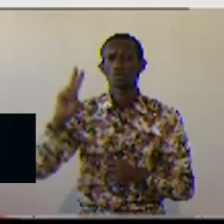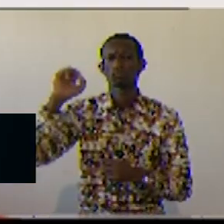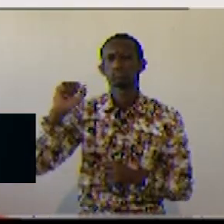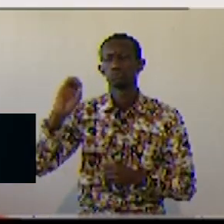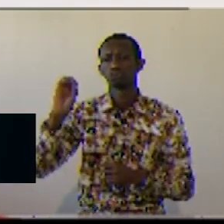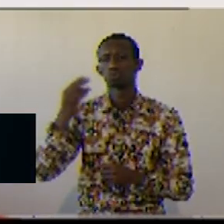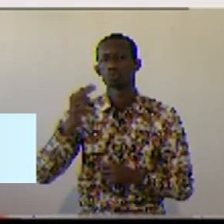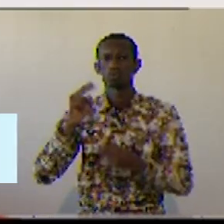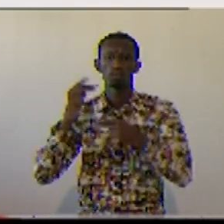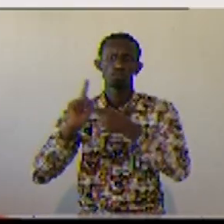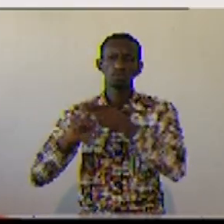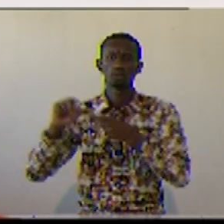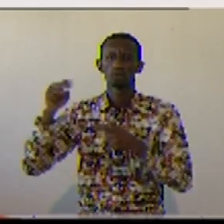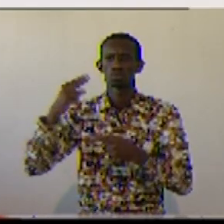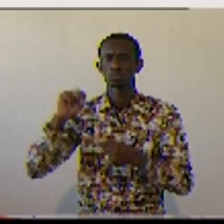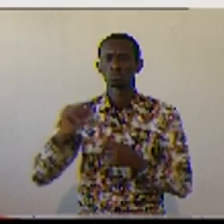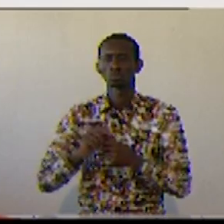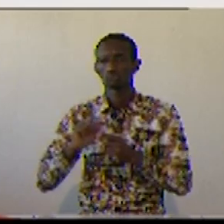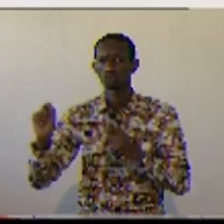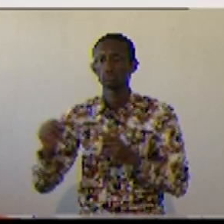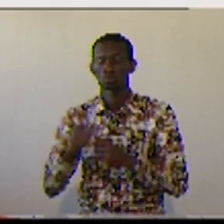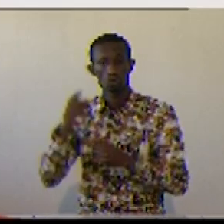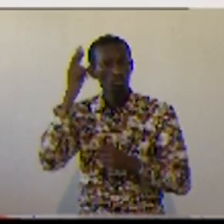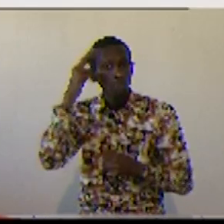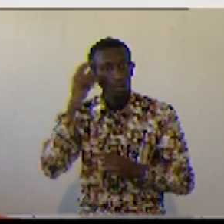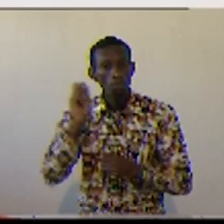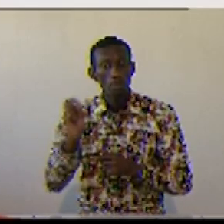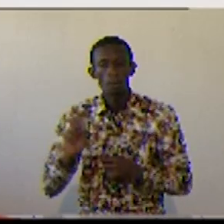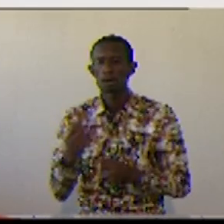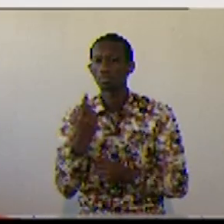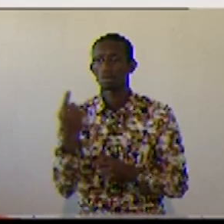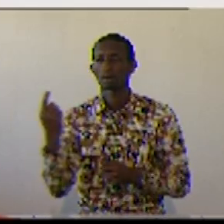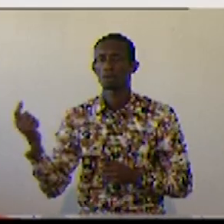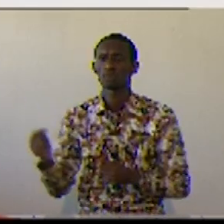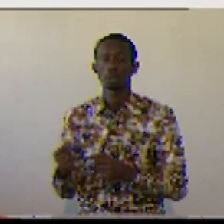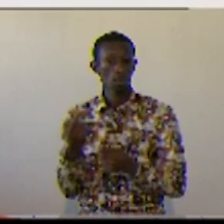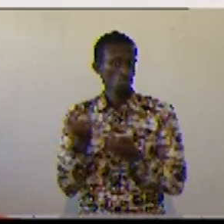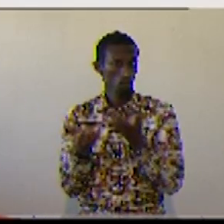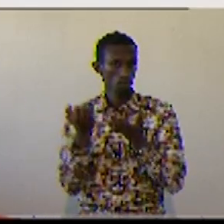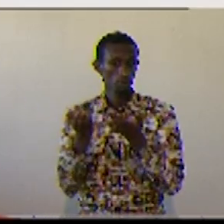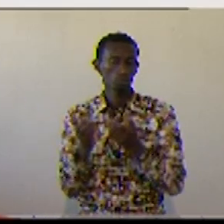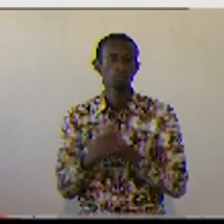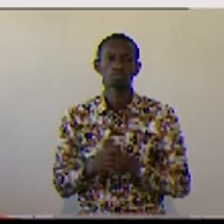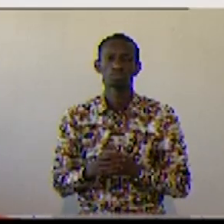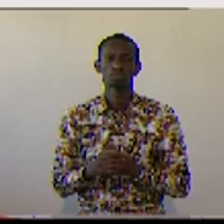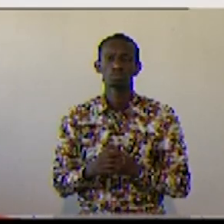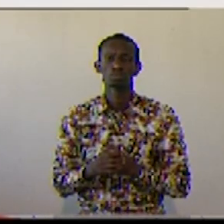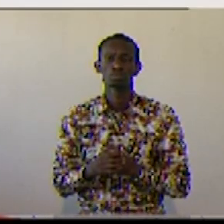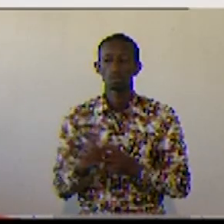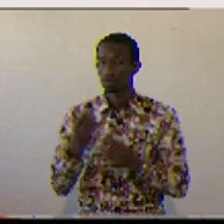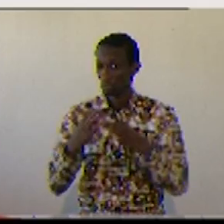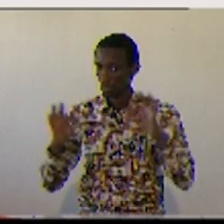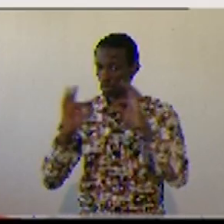acid. You will remember to write the state symbols and balance. Don't forget that. It's very